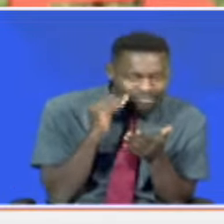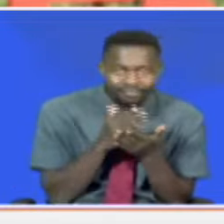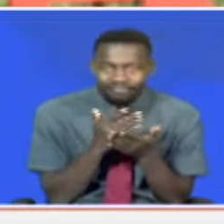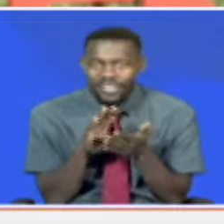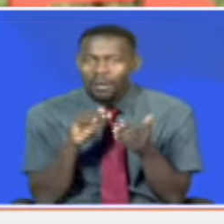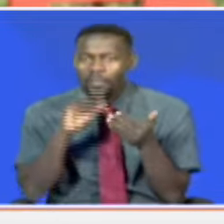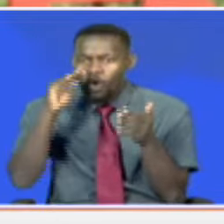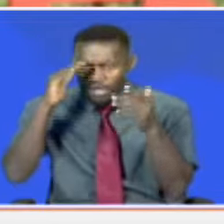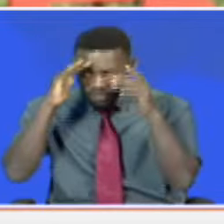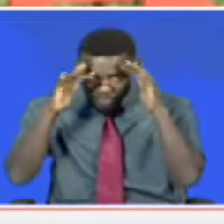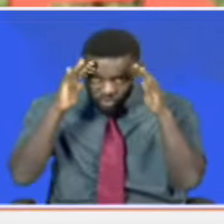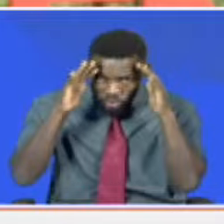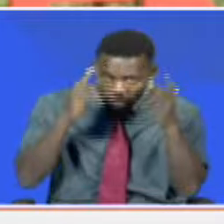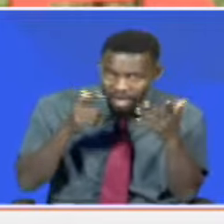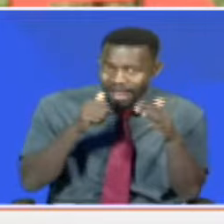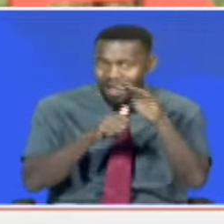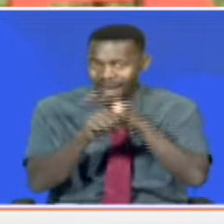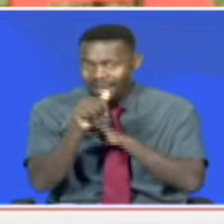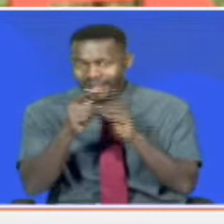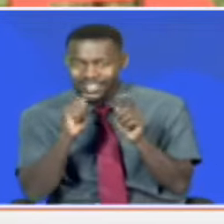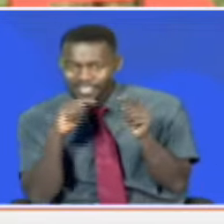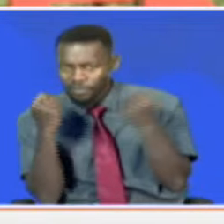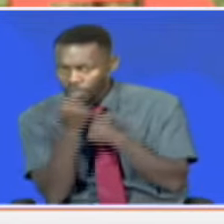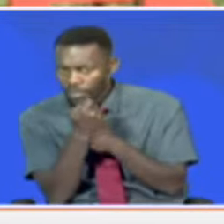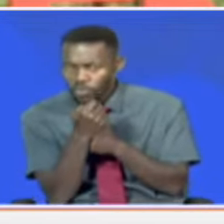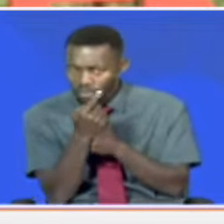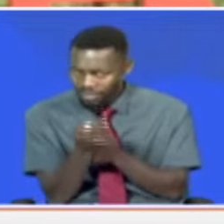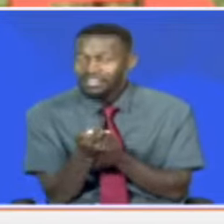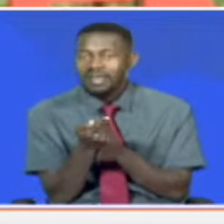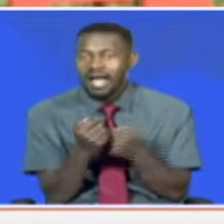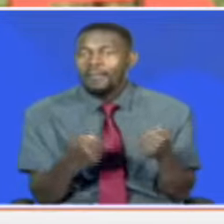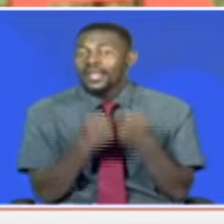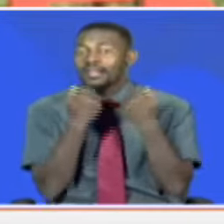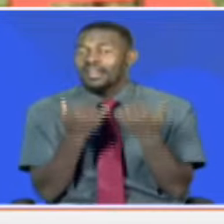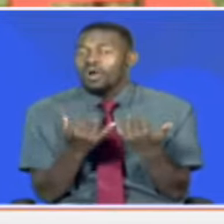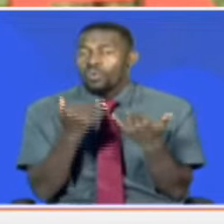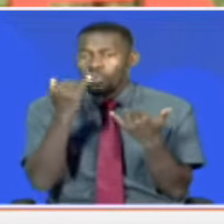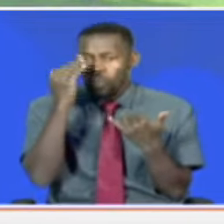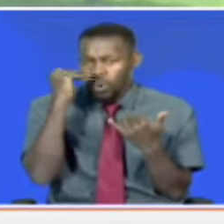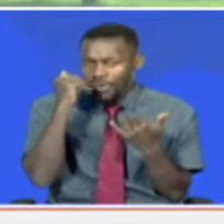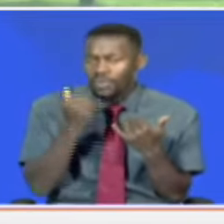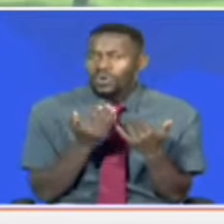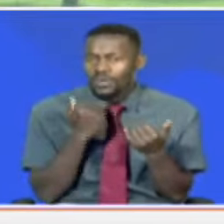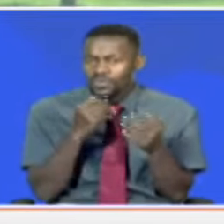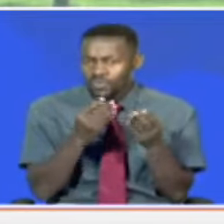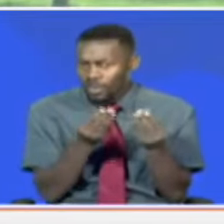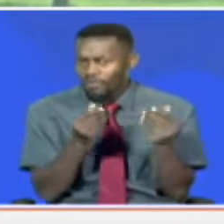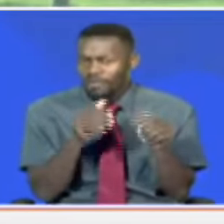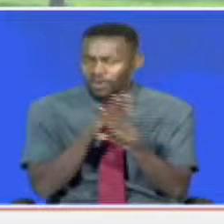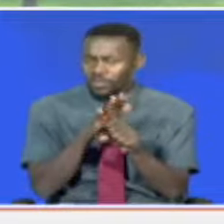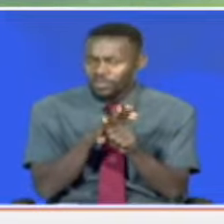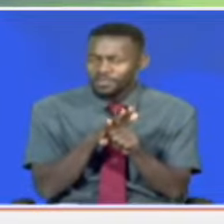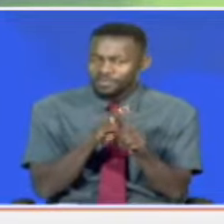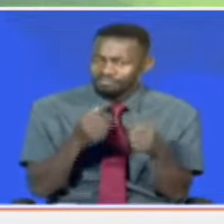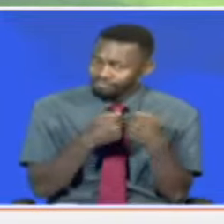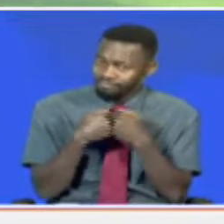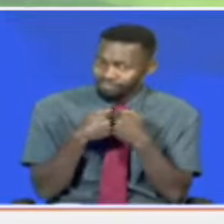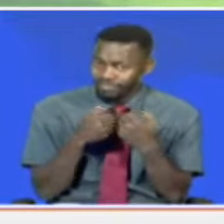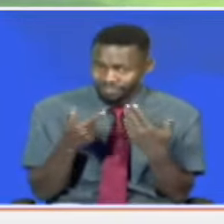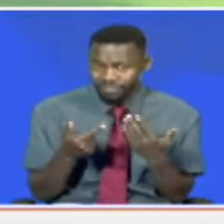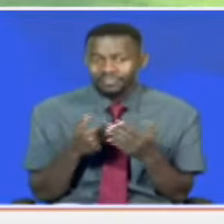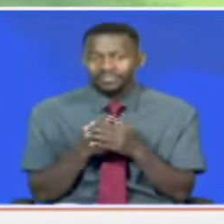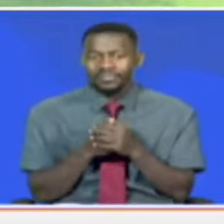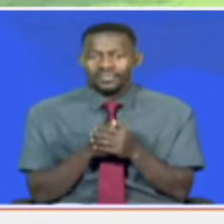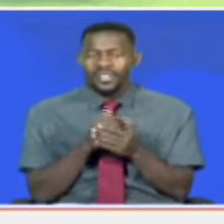of initiatives on the digital transformation front, because as you want to address more and more MSME segments in the region. So we are the